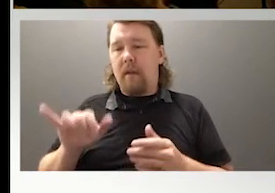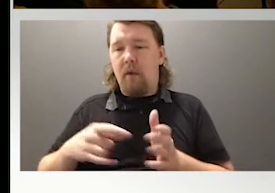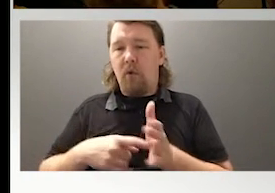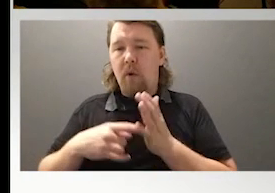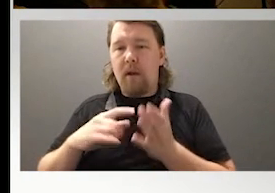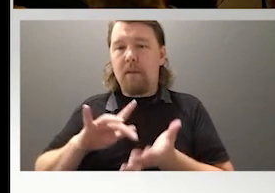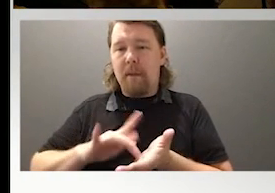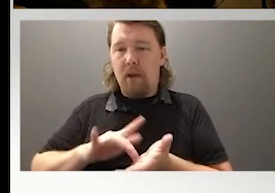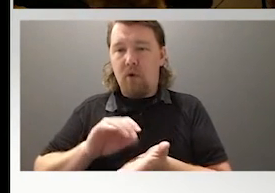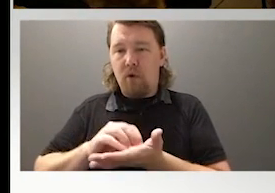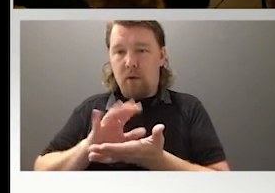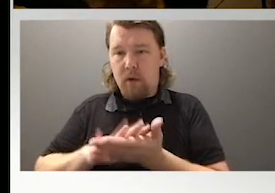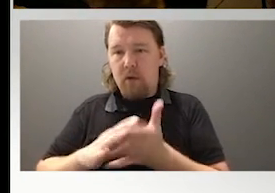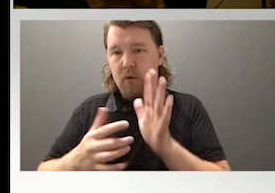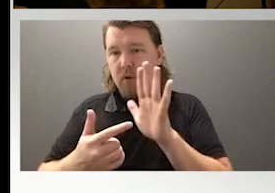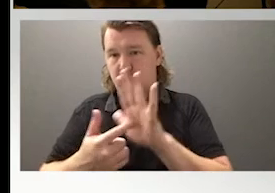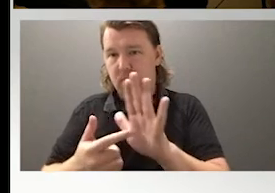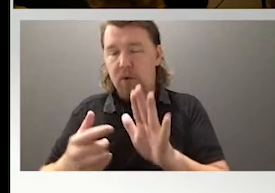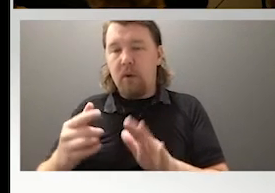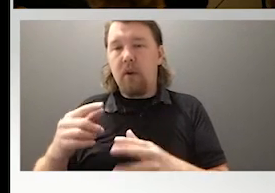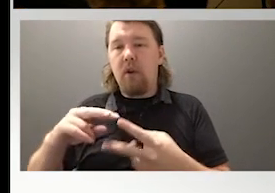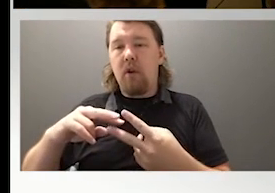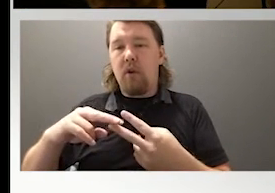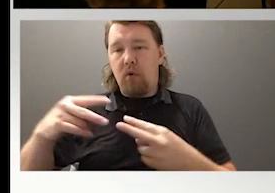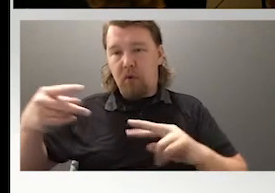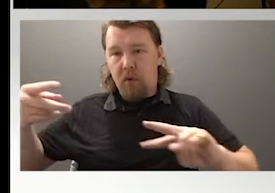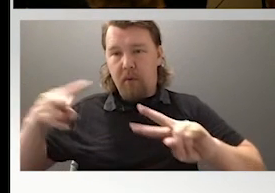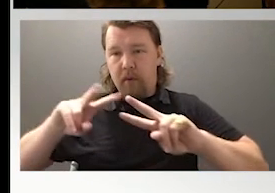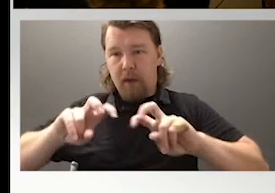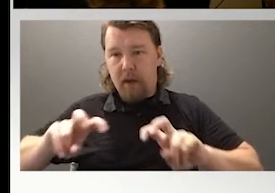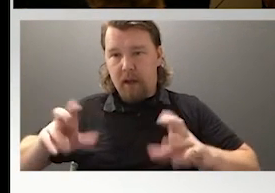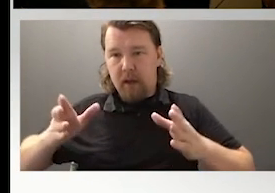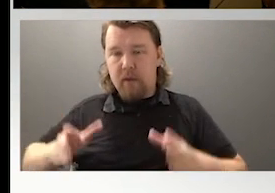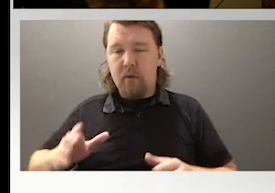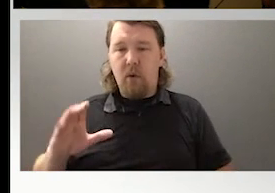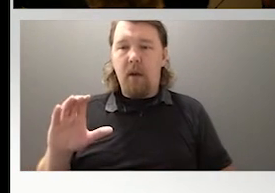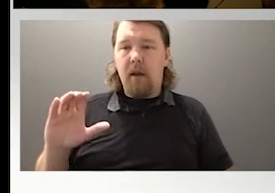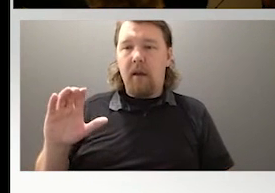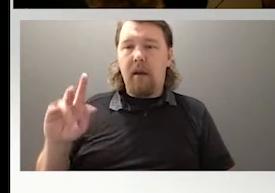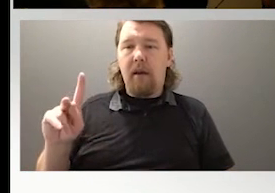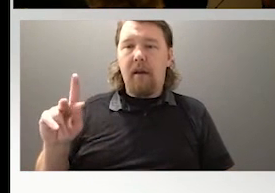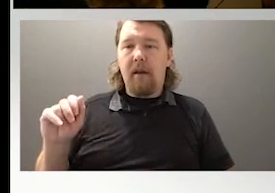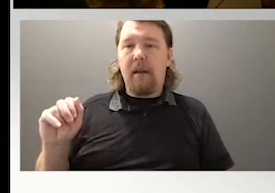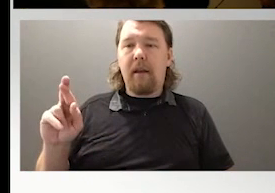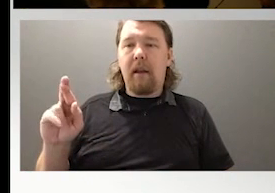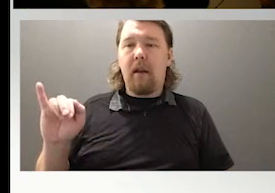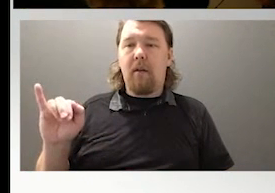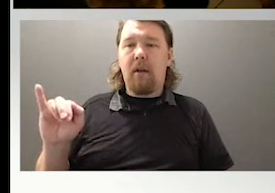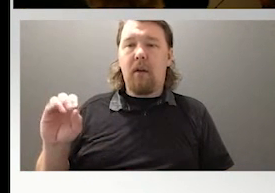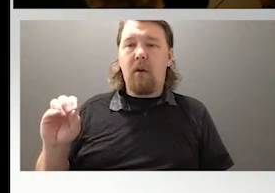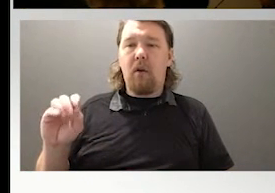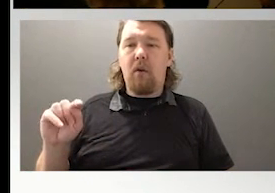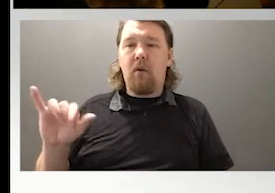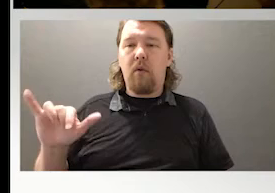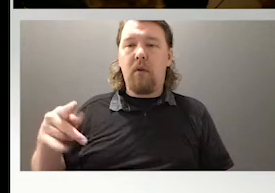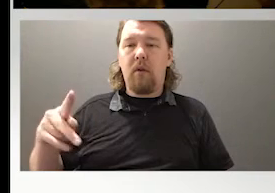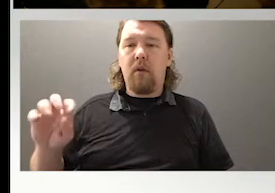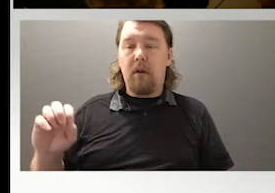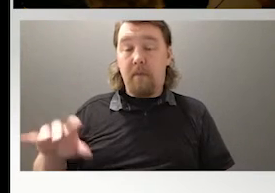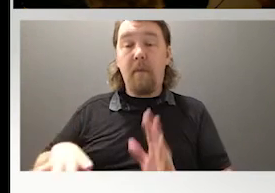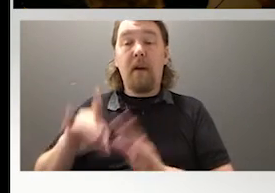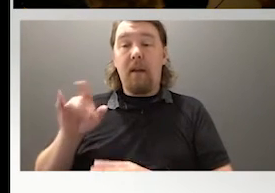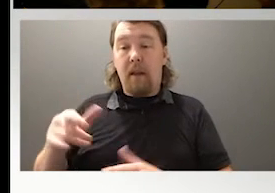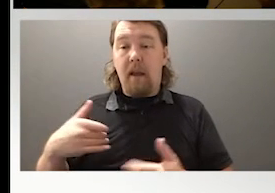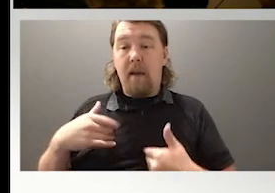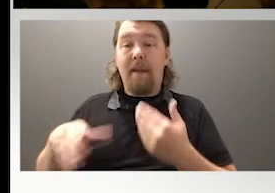records documenting a chromosome analysis, also known to as a karyotype, finding the individual has an extra